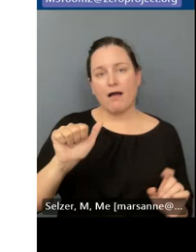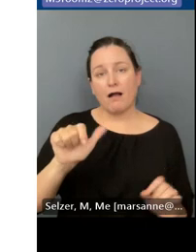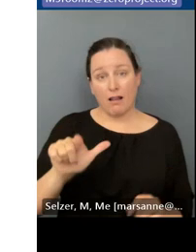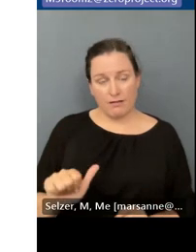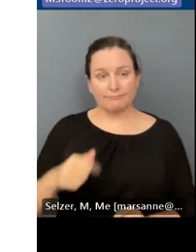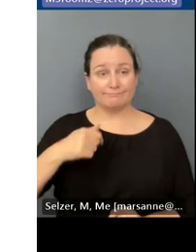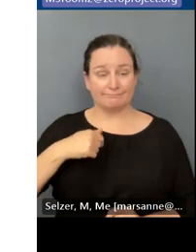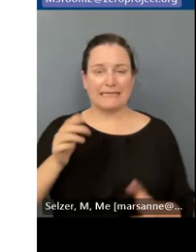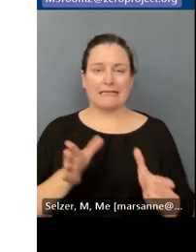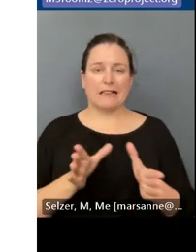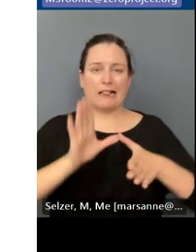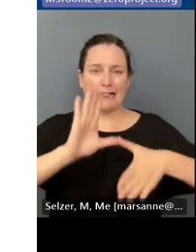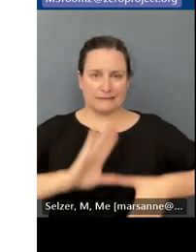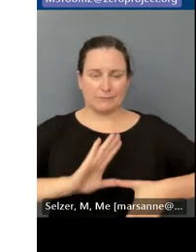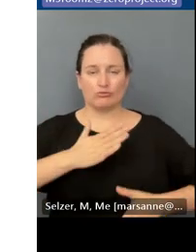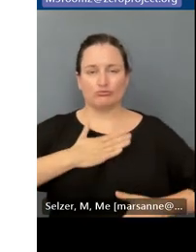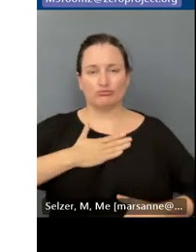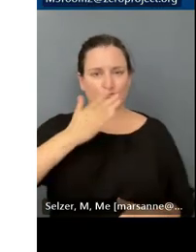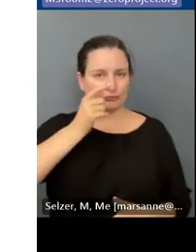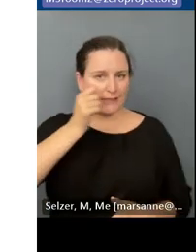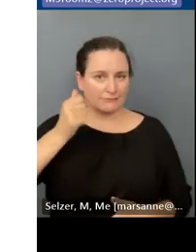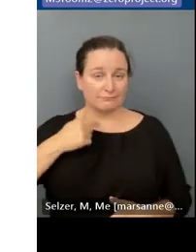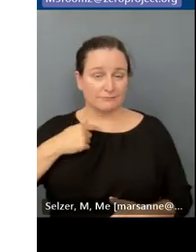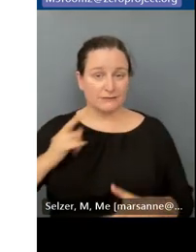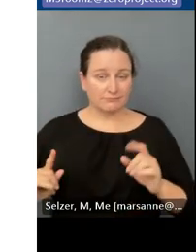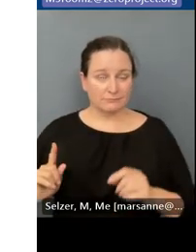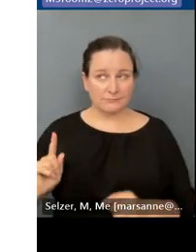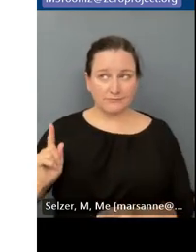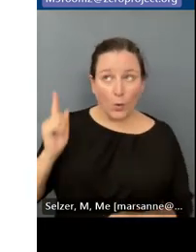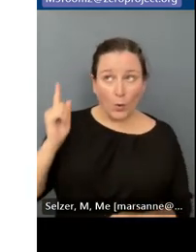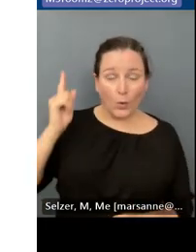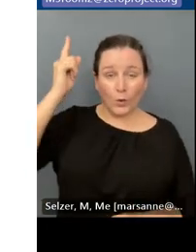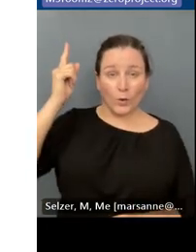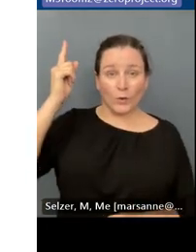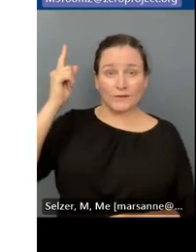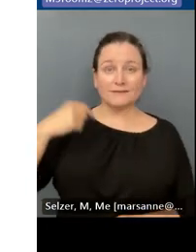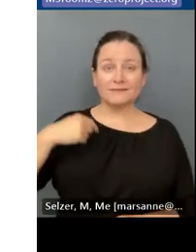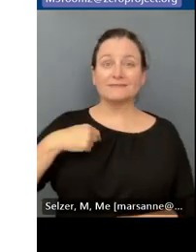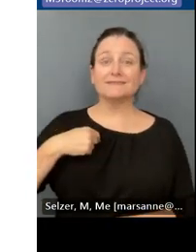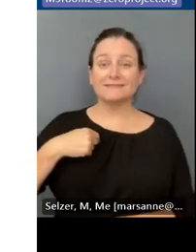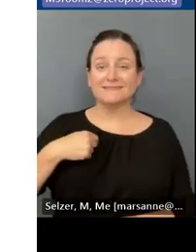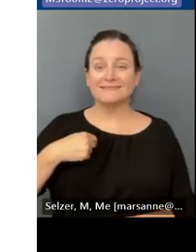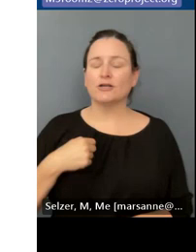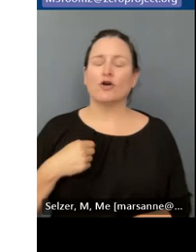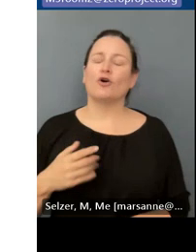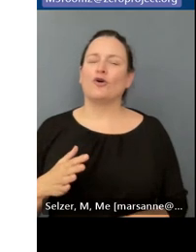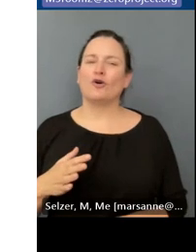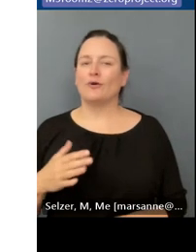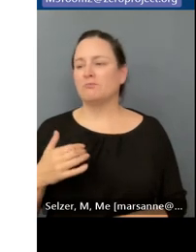American man. I'm very tall. No, I'm not. I'm just joking. I'm Latin